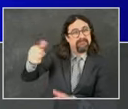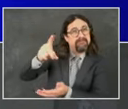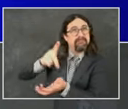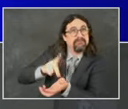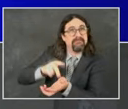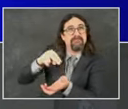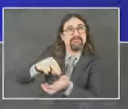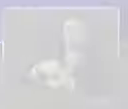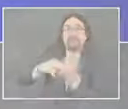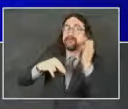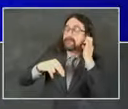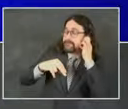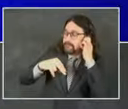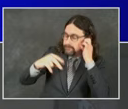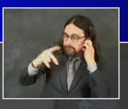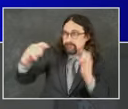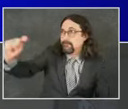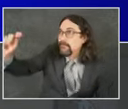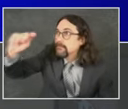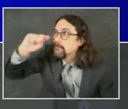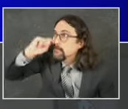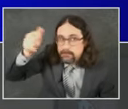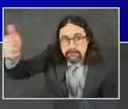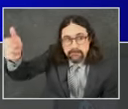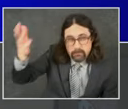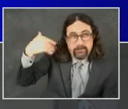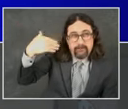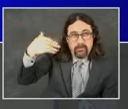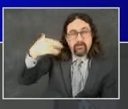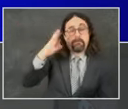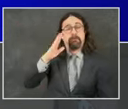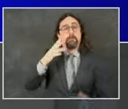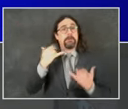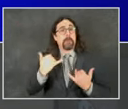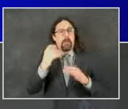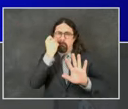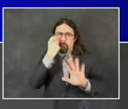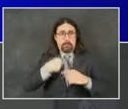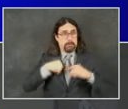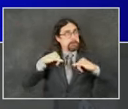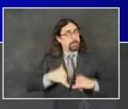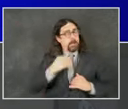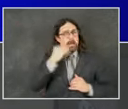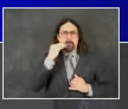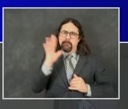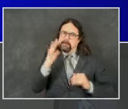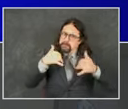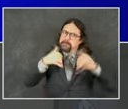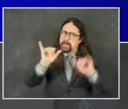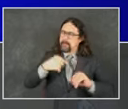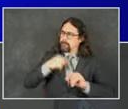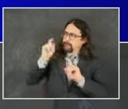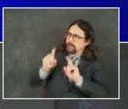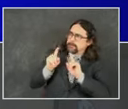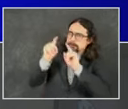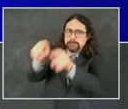test themselves. They go into another room for privacy, and the patient takes something